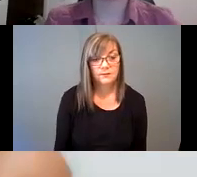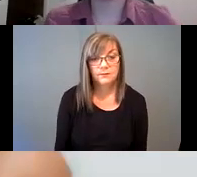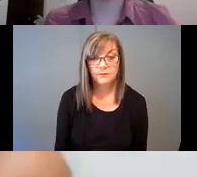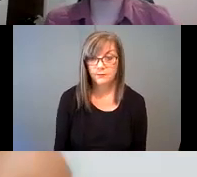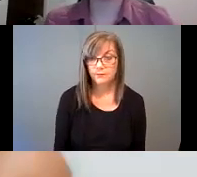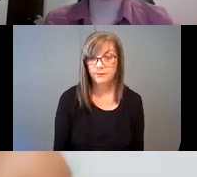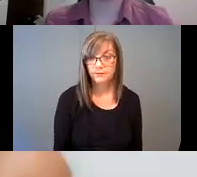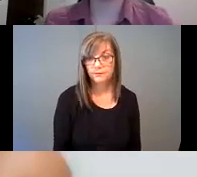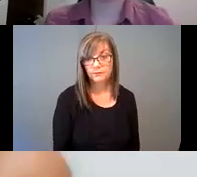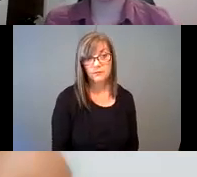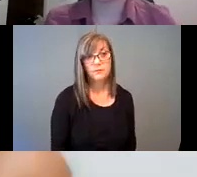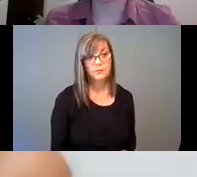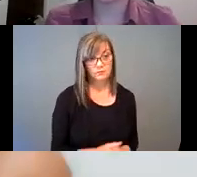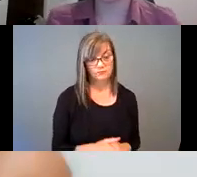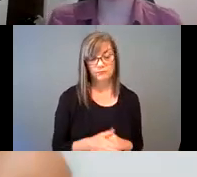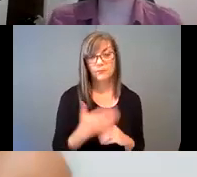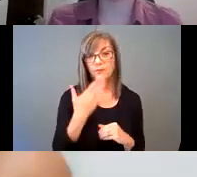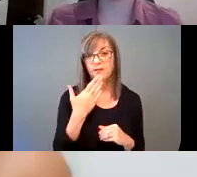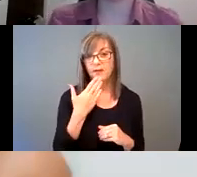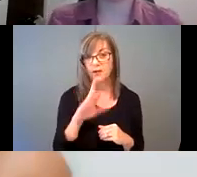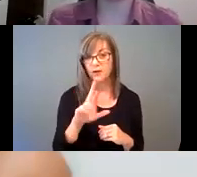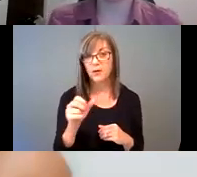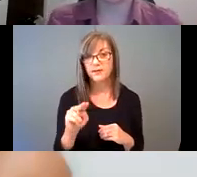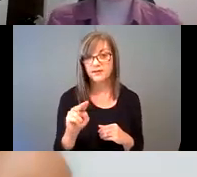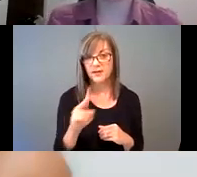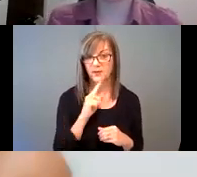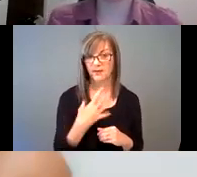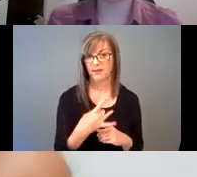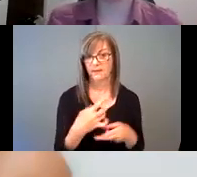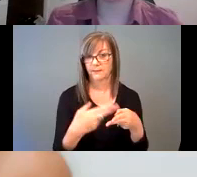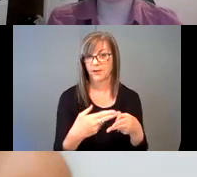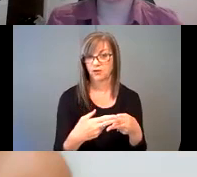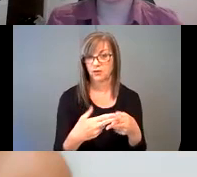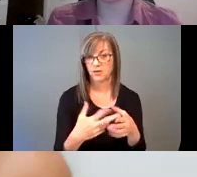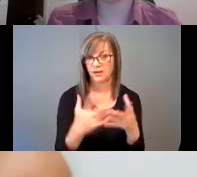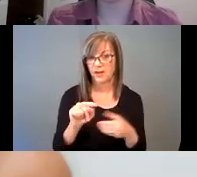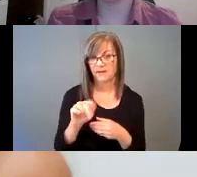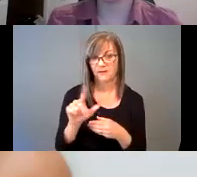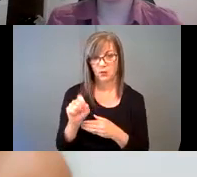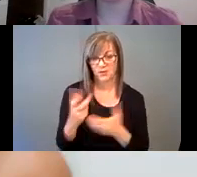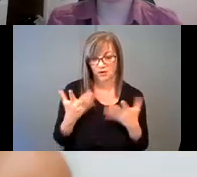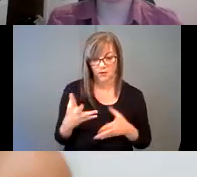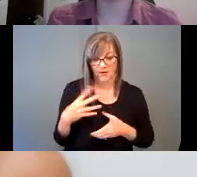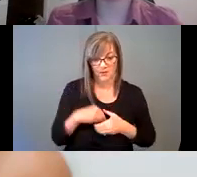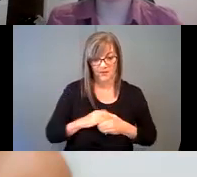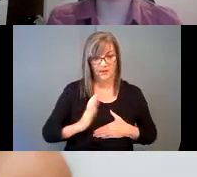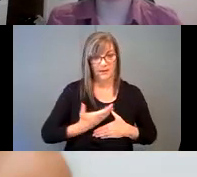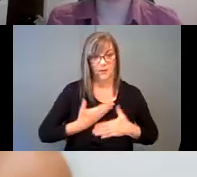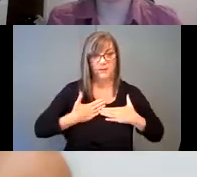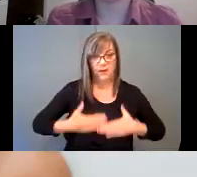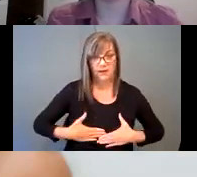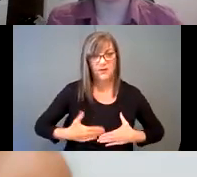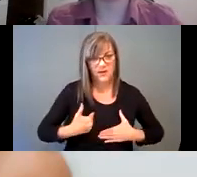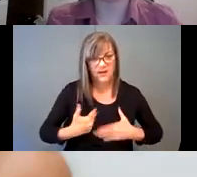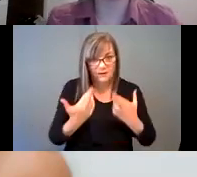Thanks, Brennison. I also really like what you mentioned about kind of already having a lot of tools in your own body, that those really are resources that